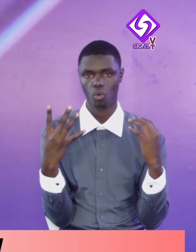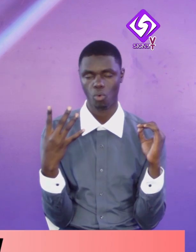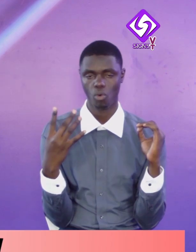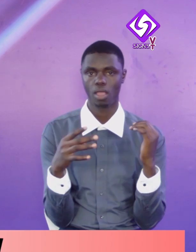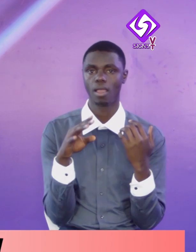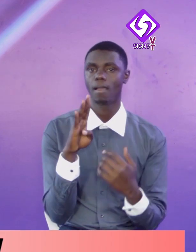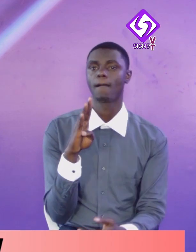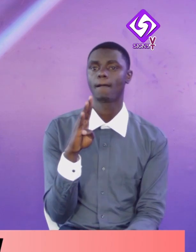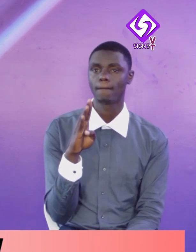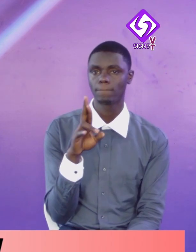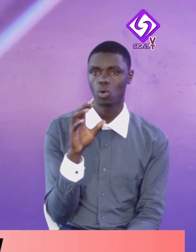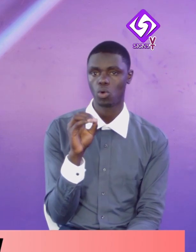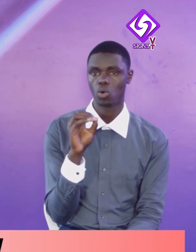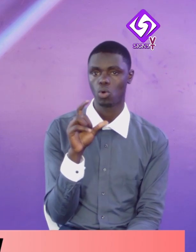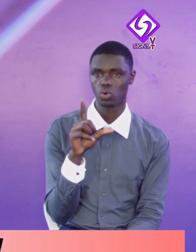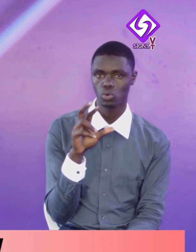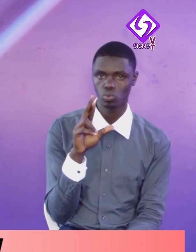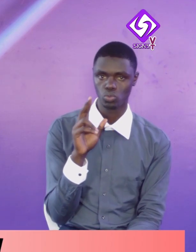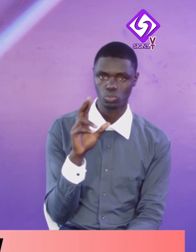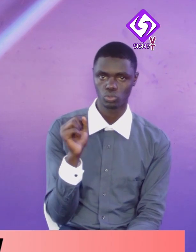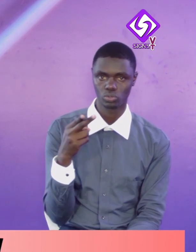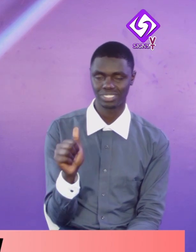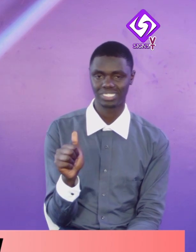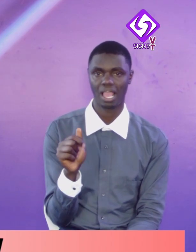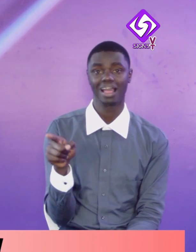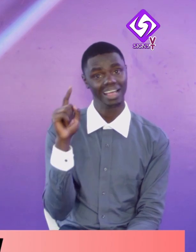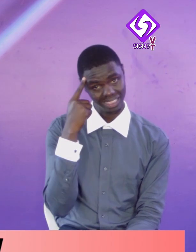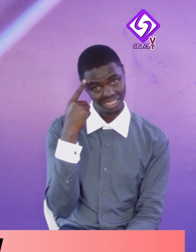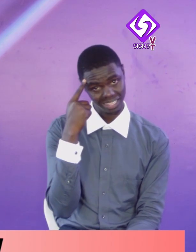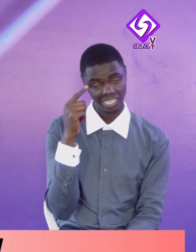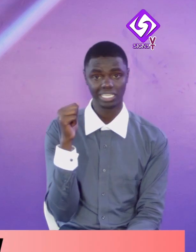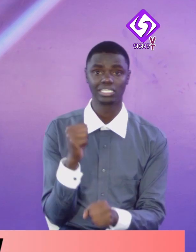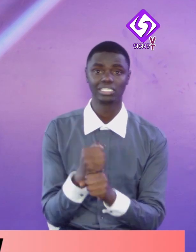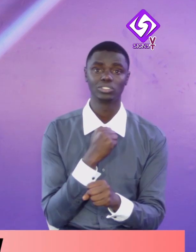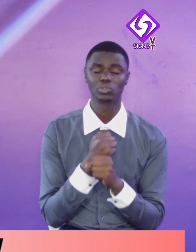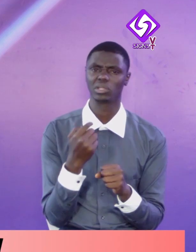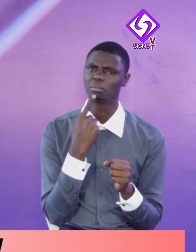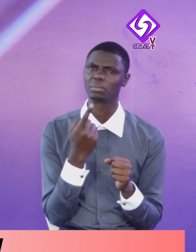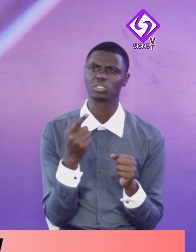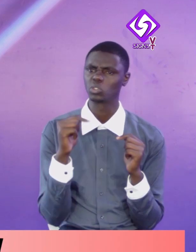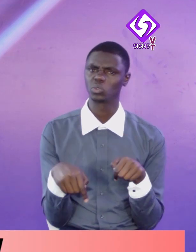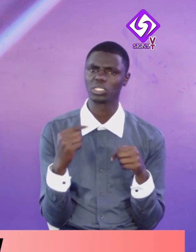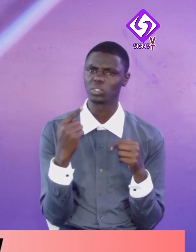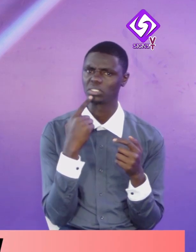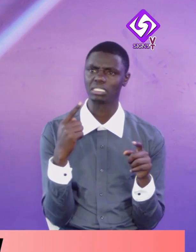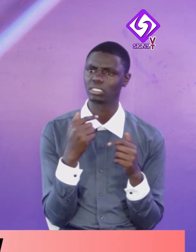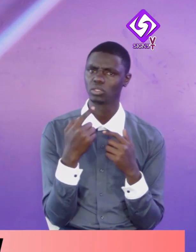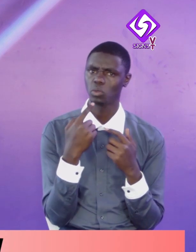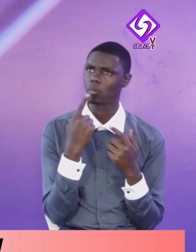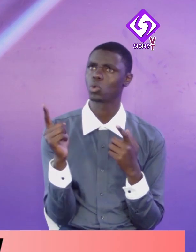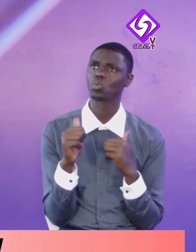Borussia Mönchengladbach. That one, I think you can't mention like that. Today you pronounced it well.